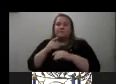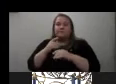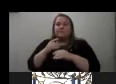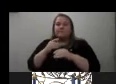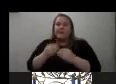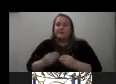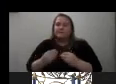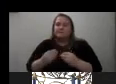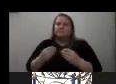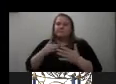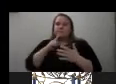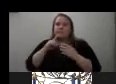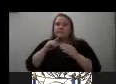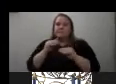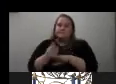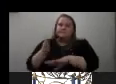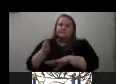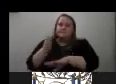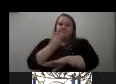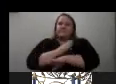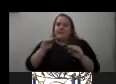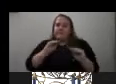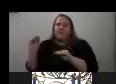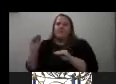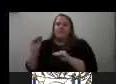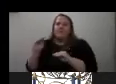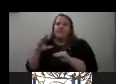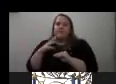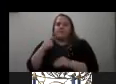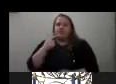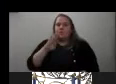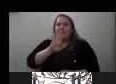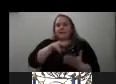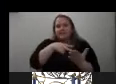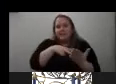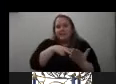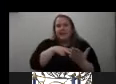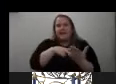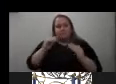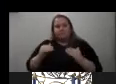her costumes and to take his choreography to another level.